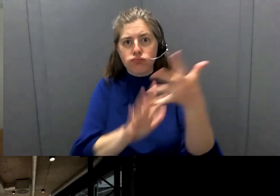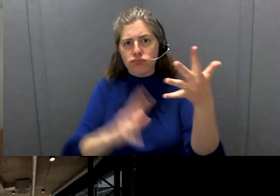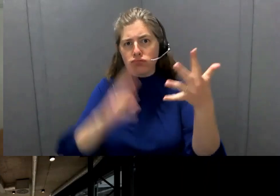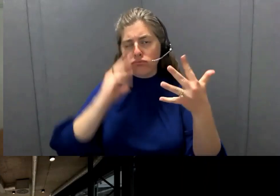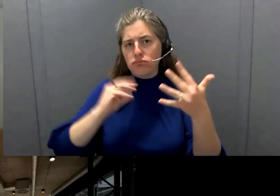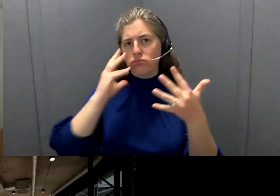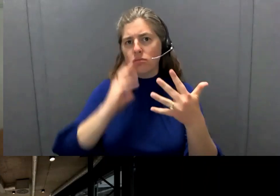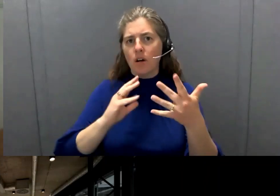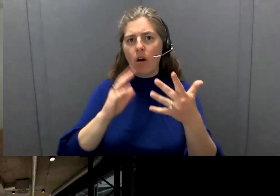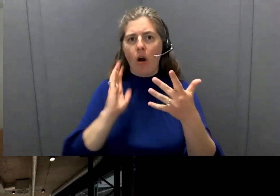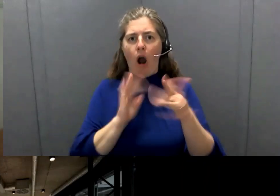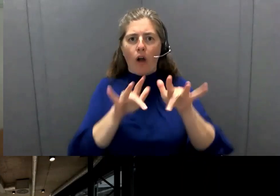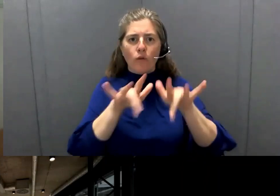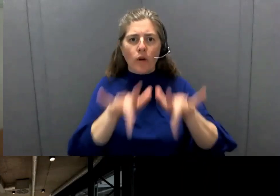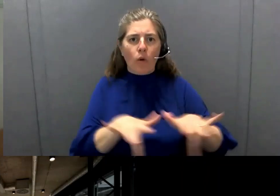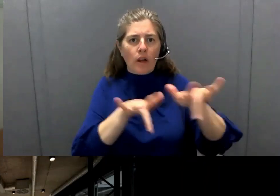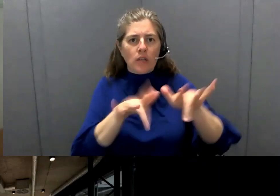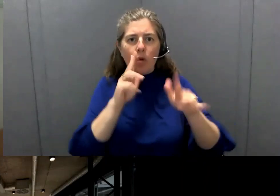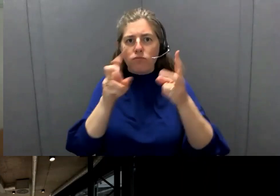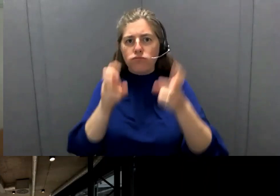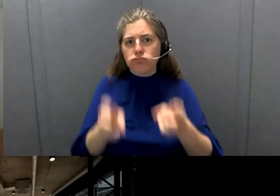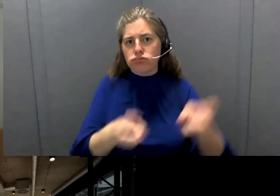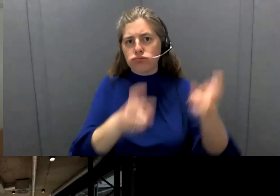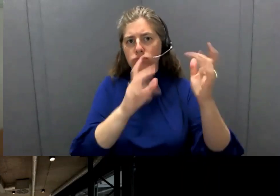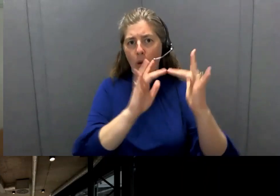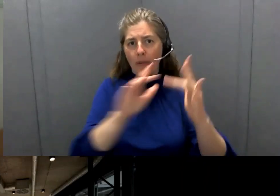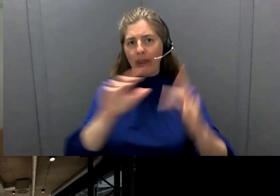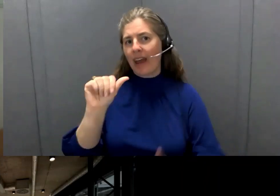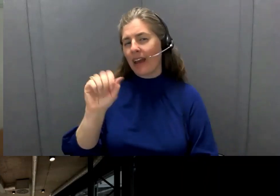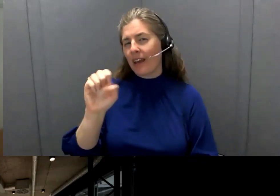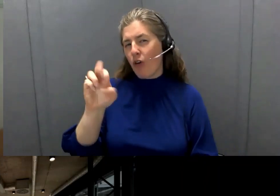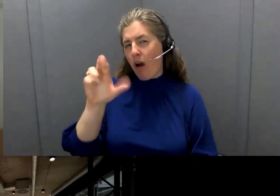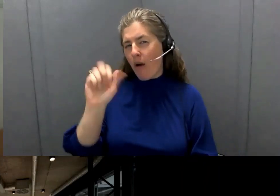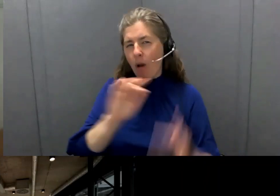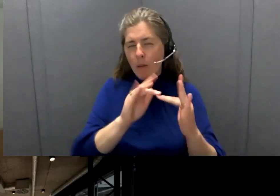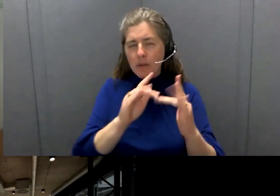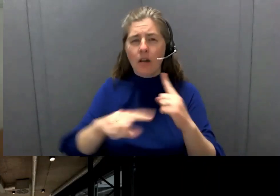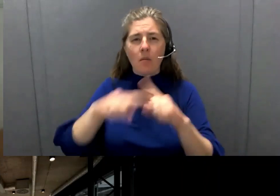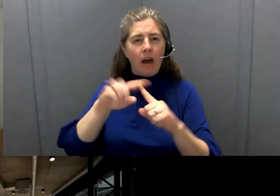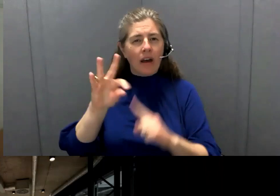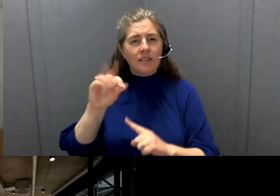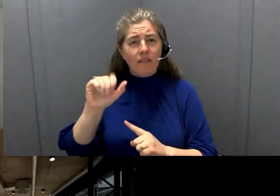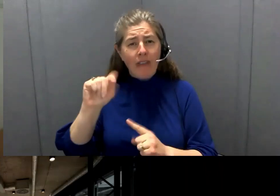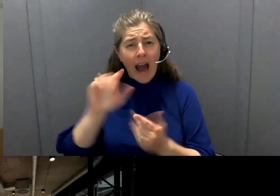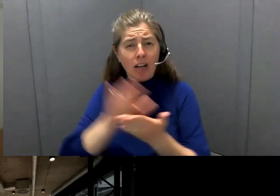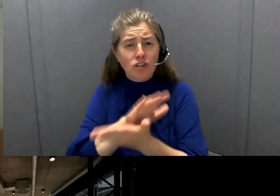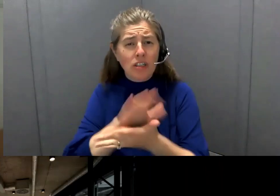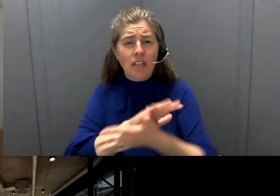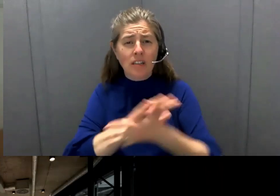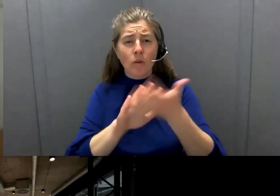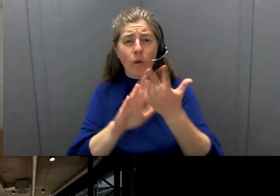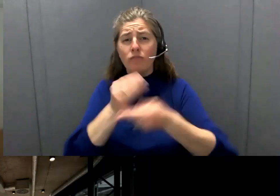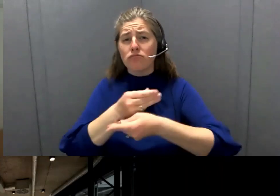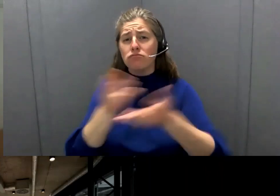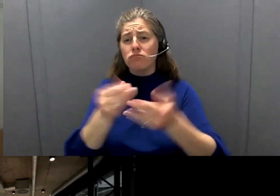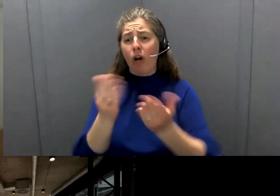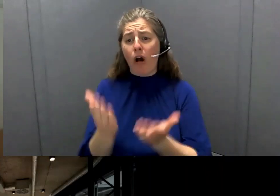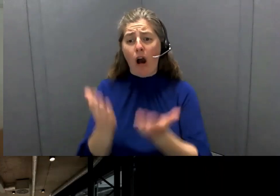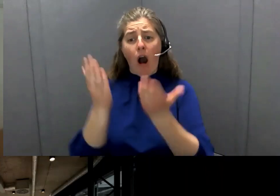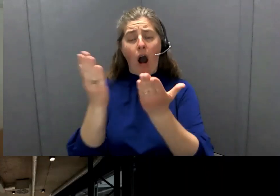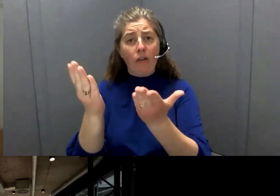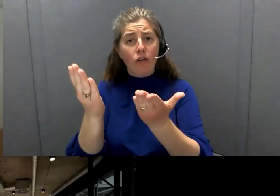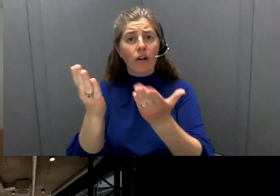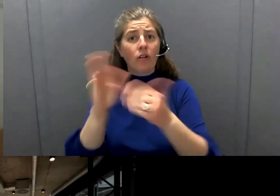are recordings on the website, ARA website, and the fact sheets that we are already offering on